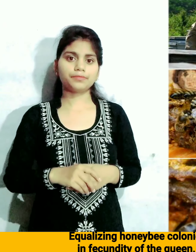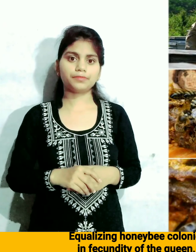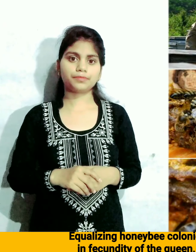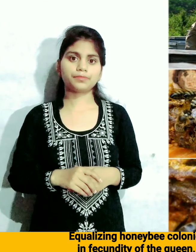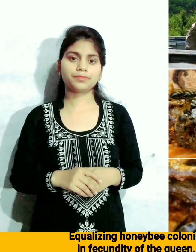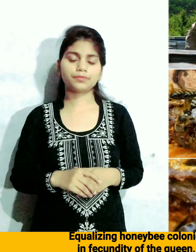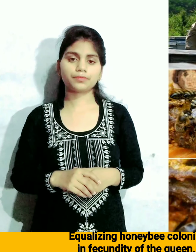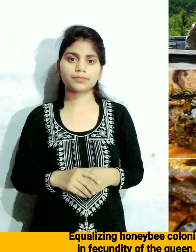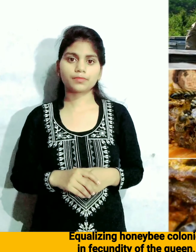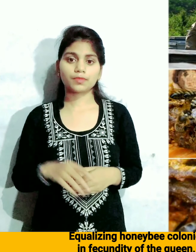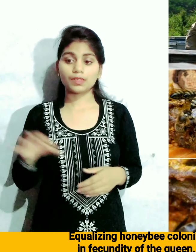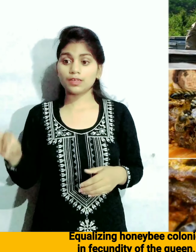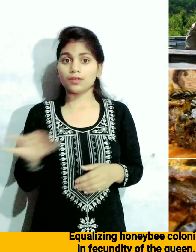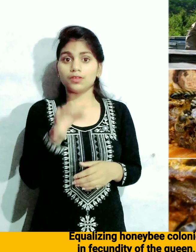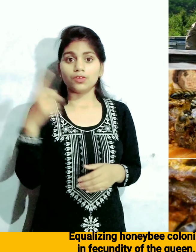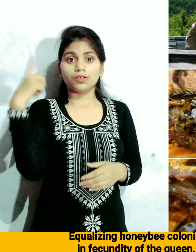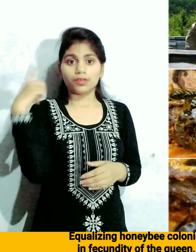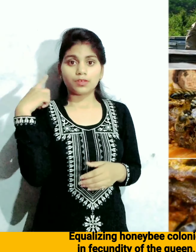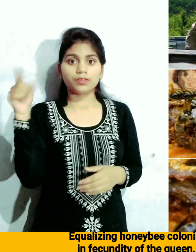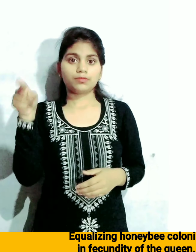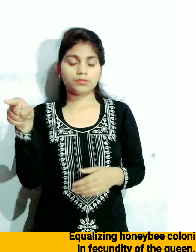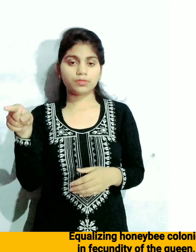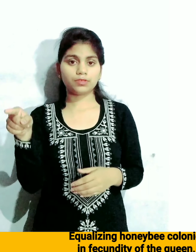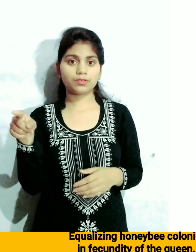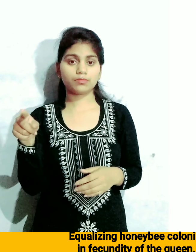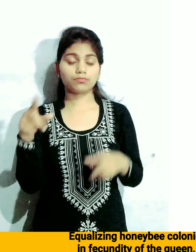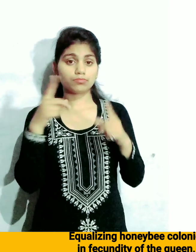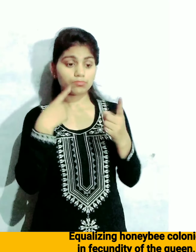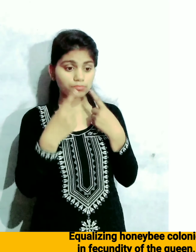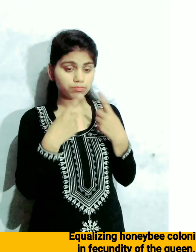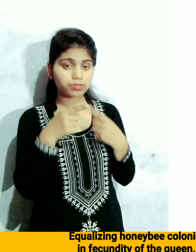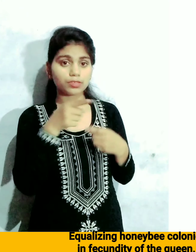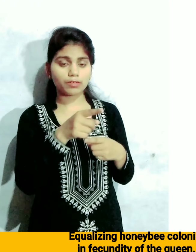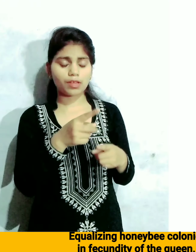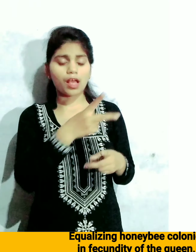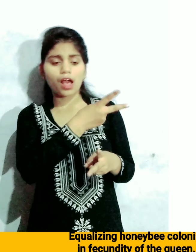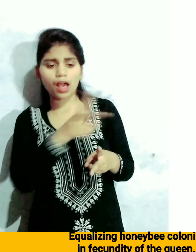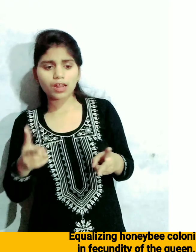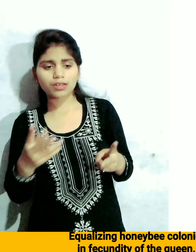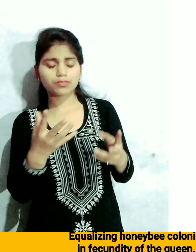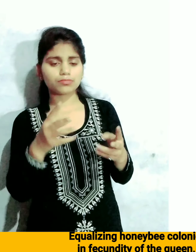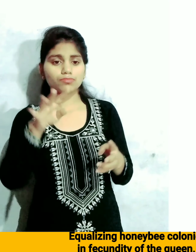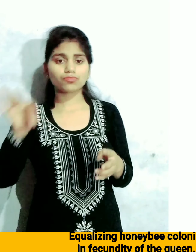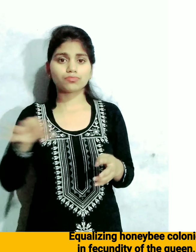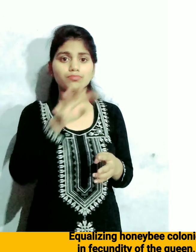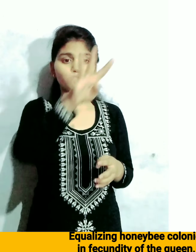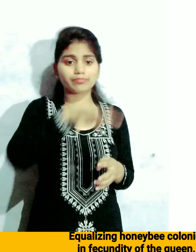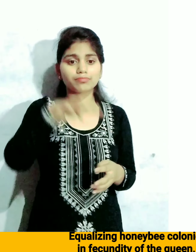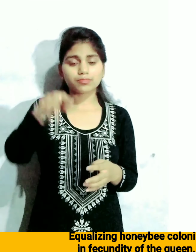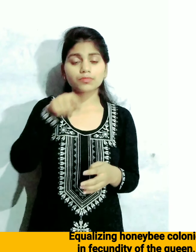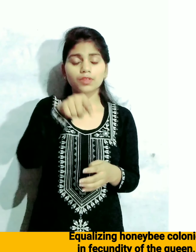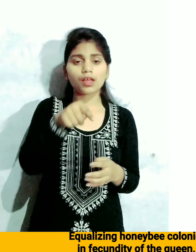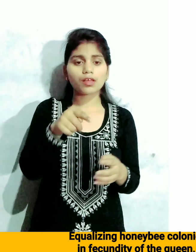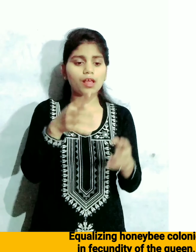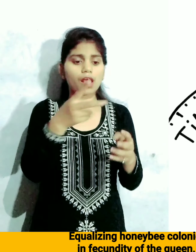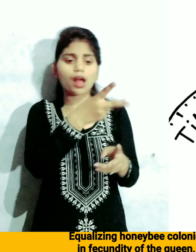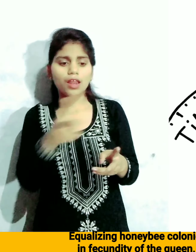created, and beekeeper has to cater to the different requirements of different